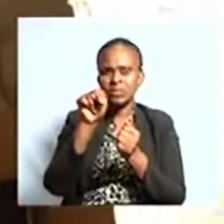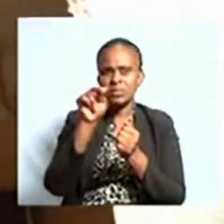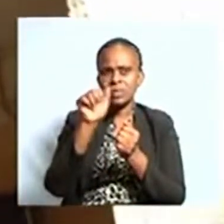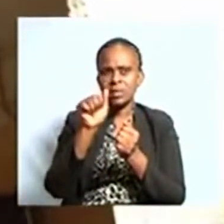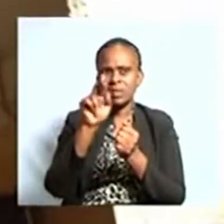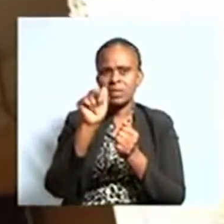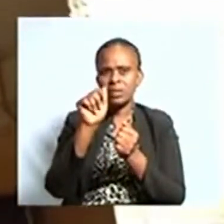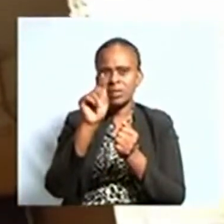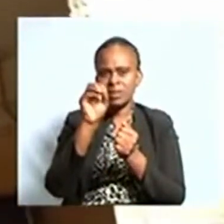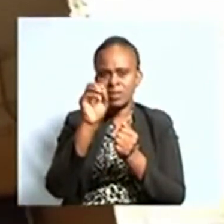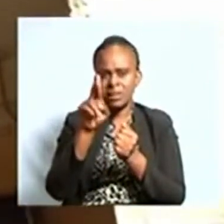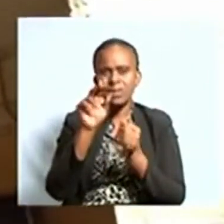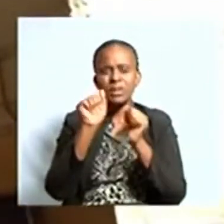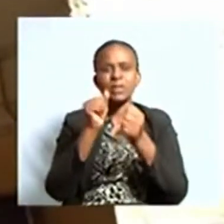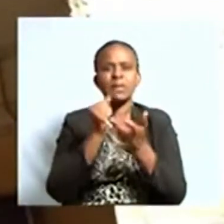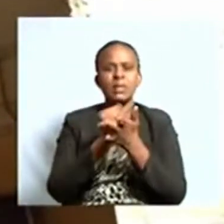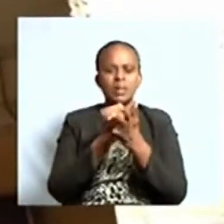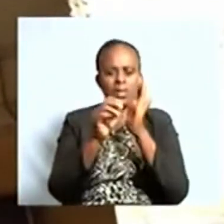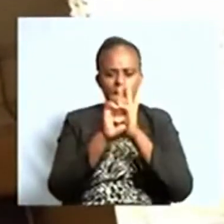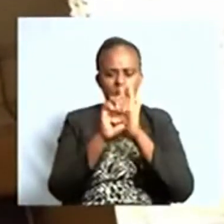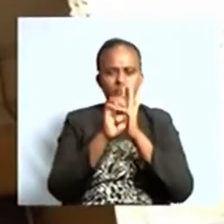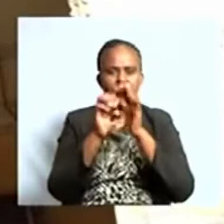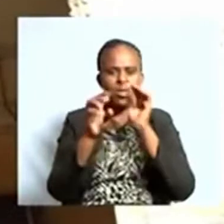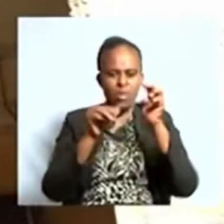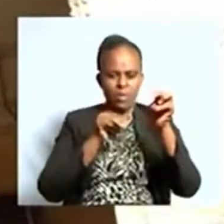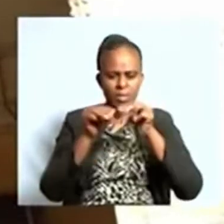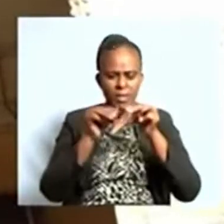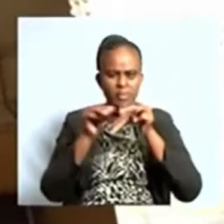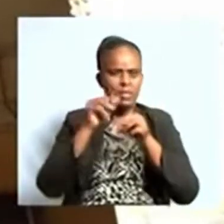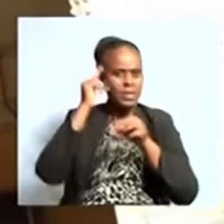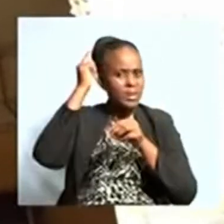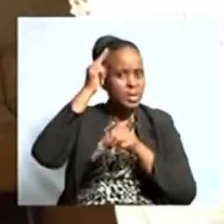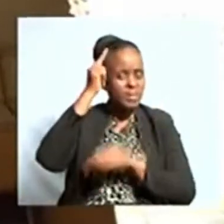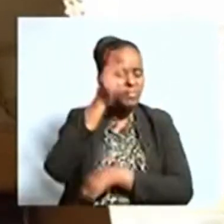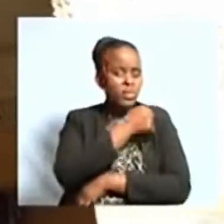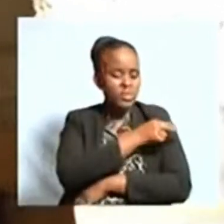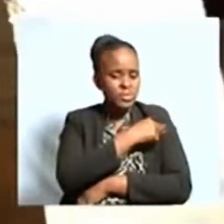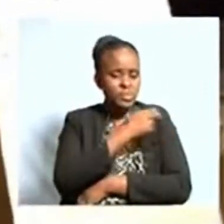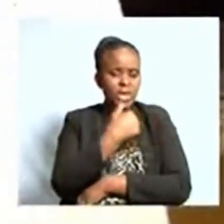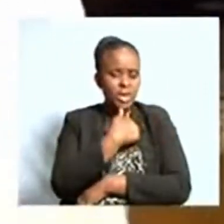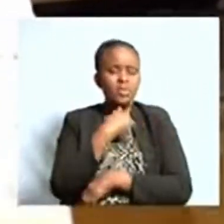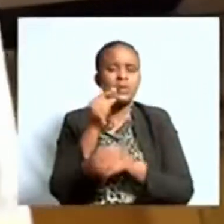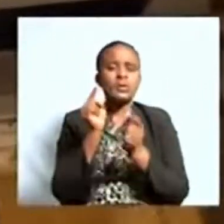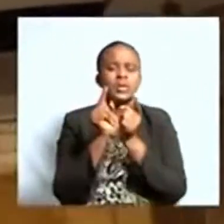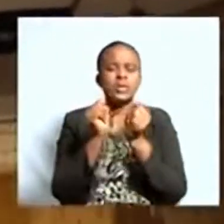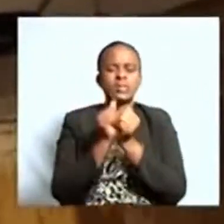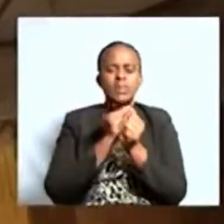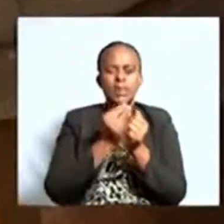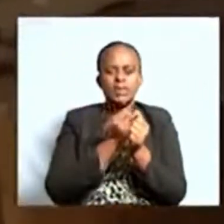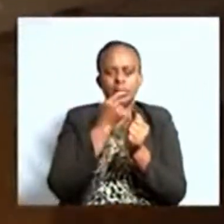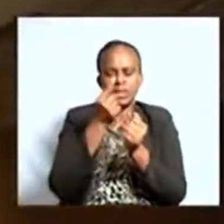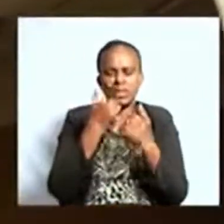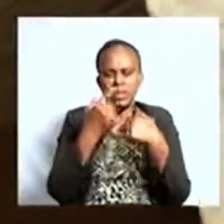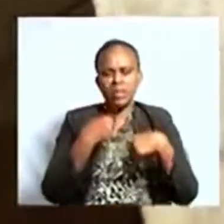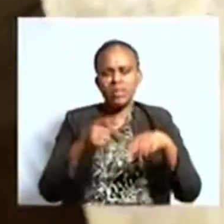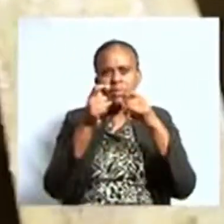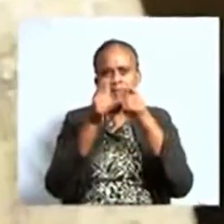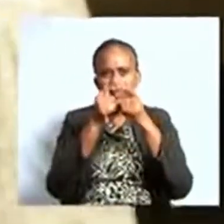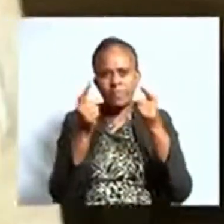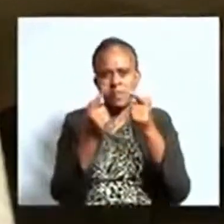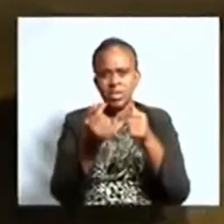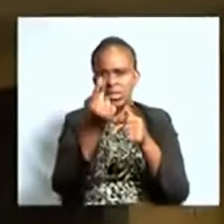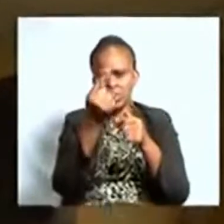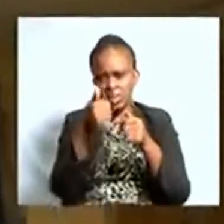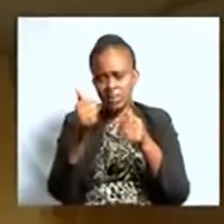here that, for example, management of Levi Mwanawasa Hospital has approached us to say they have a challenge. One, they had